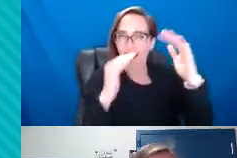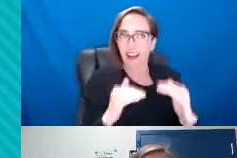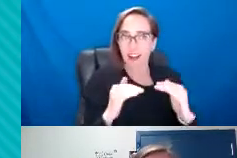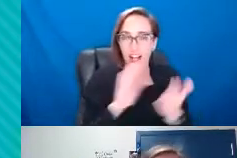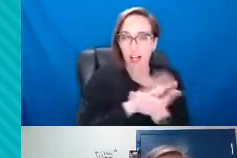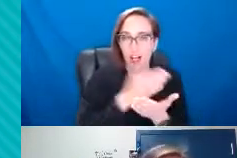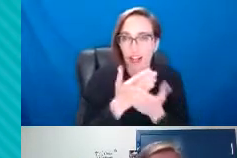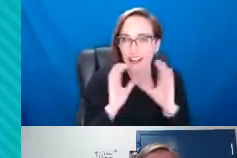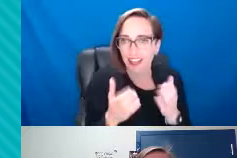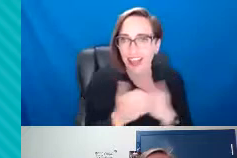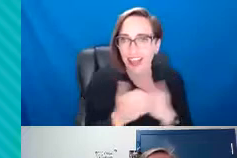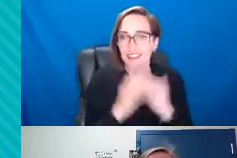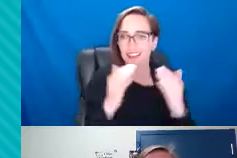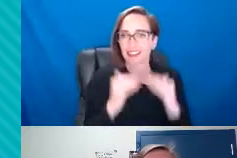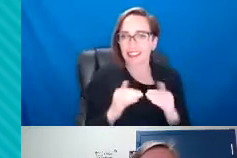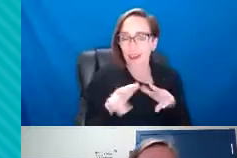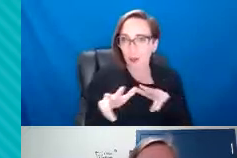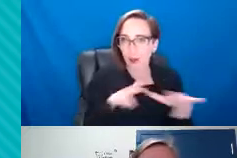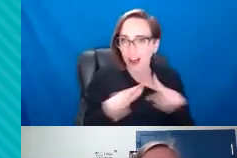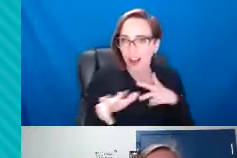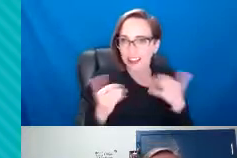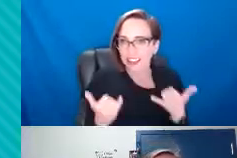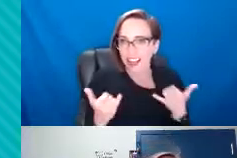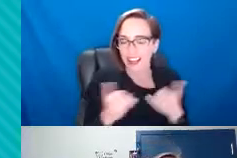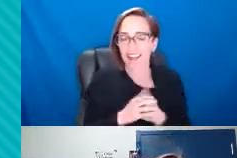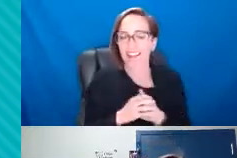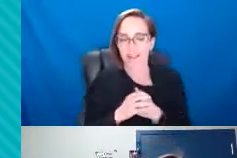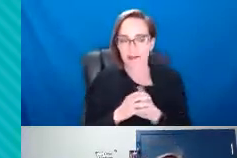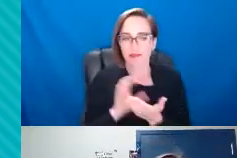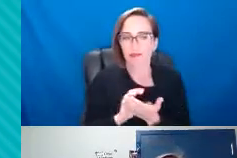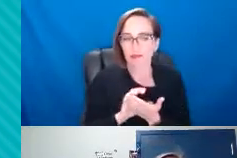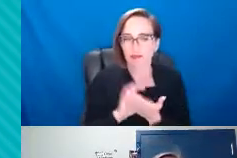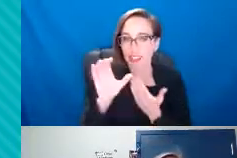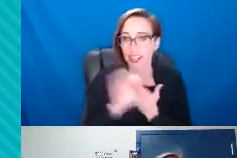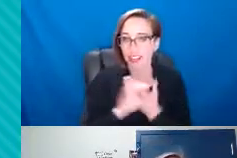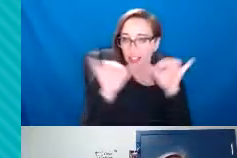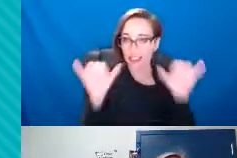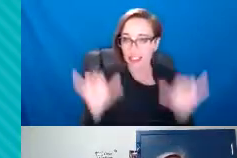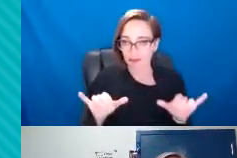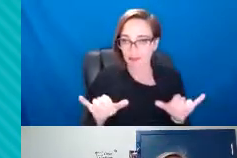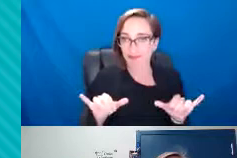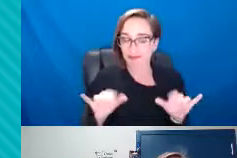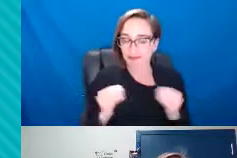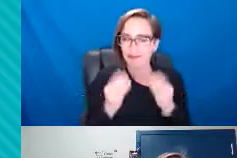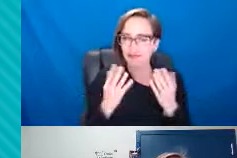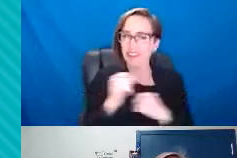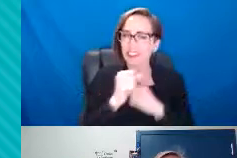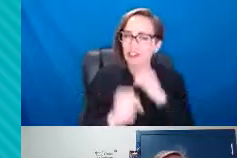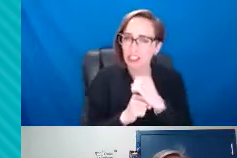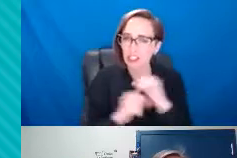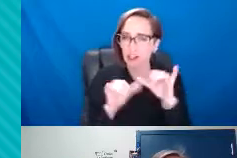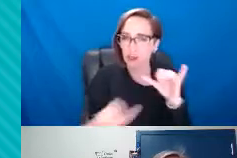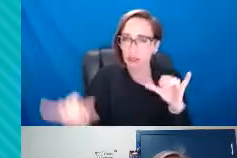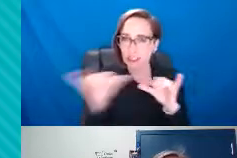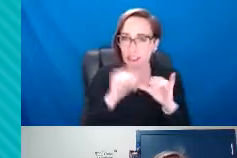to get to go out for a walk. And those calendar systems are there to give them, like I said, something to look forward to. And